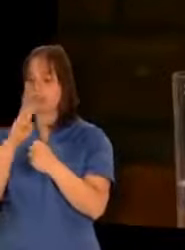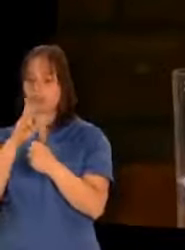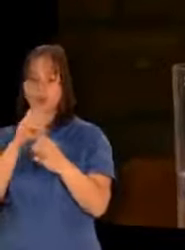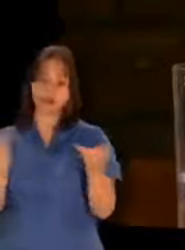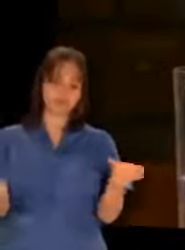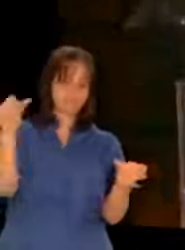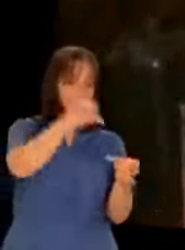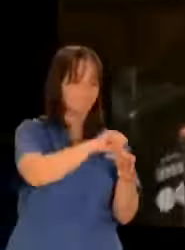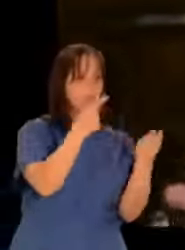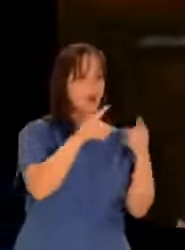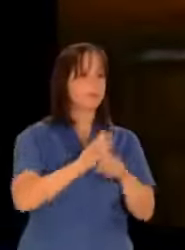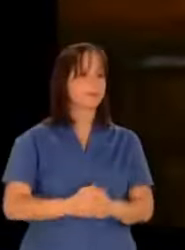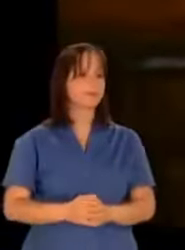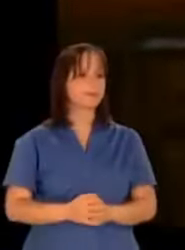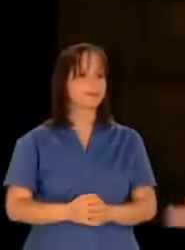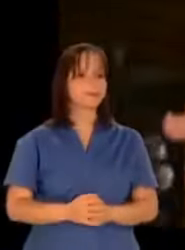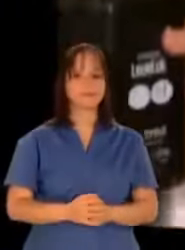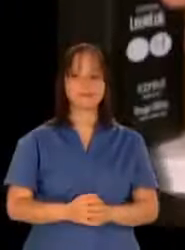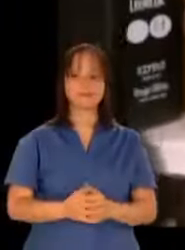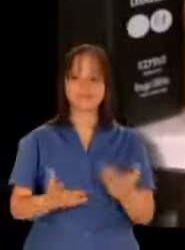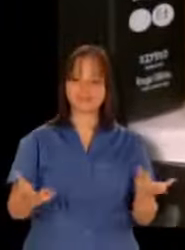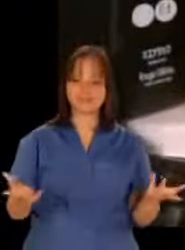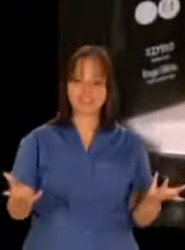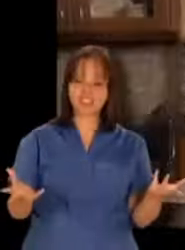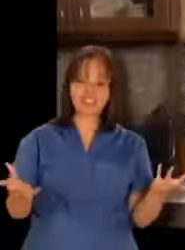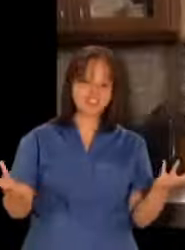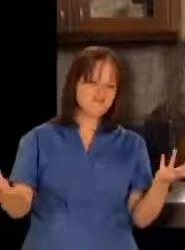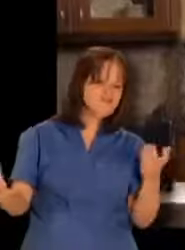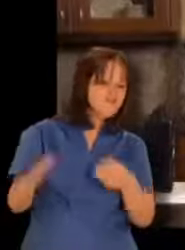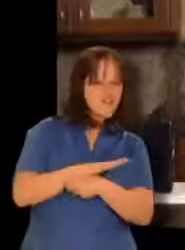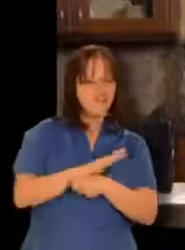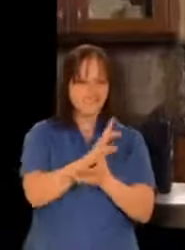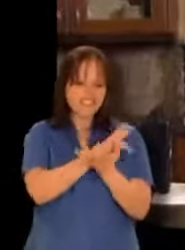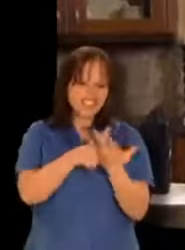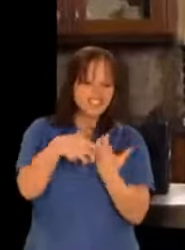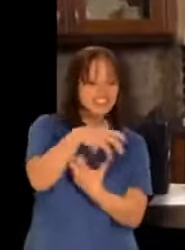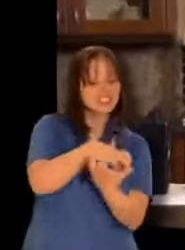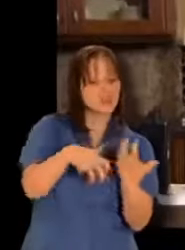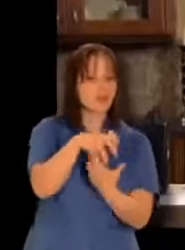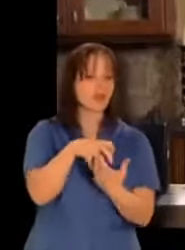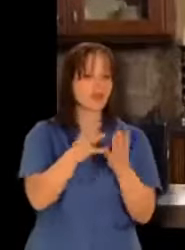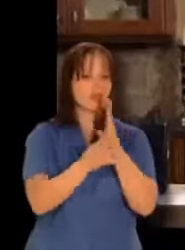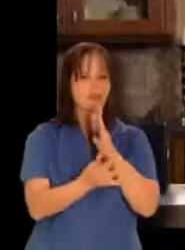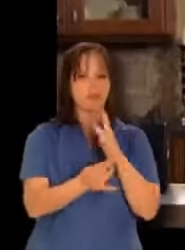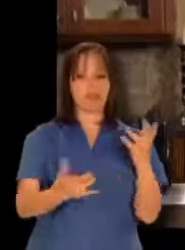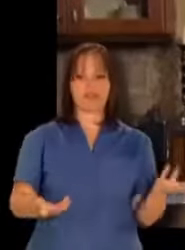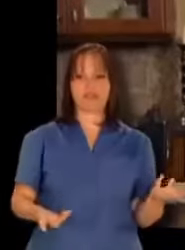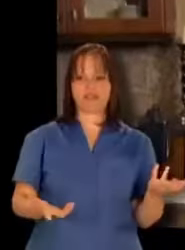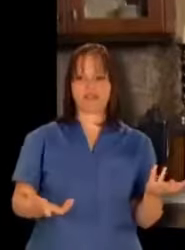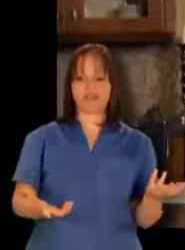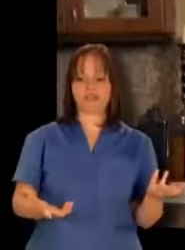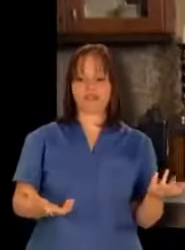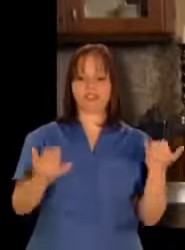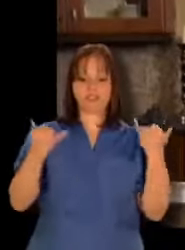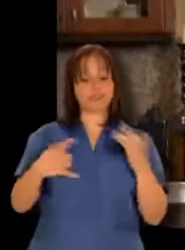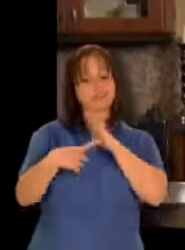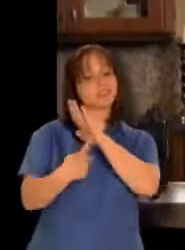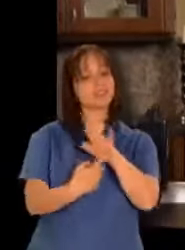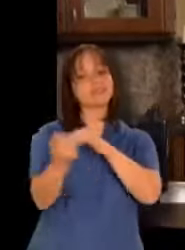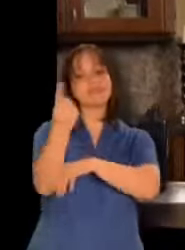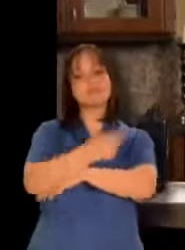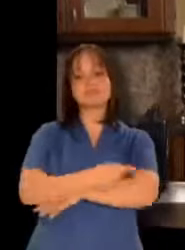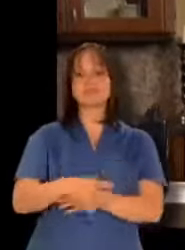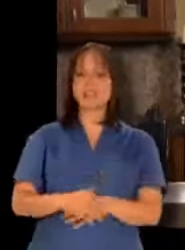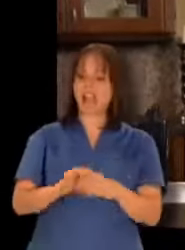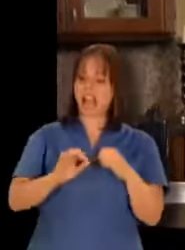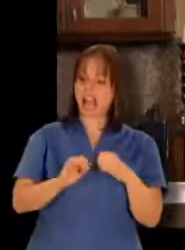wow. What just happened? Emulsified. It emulsified or it mixed the oil. So we're going to show you today with this